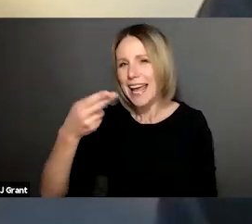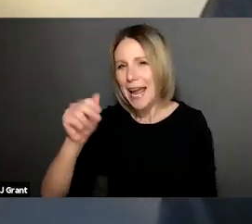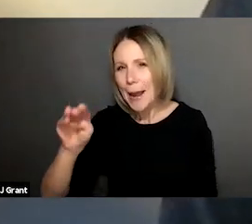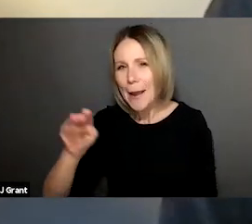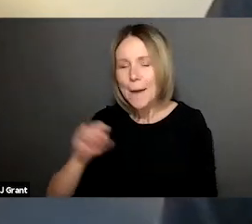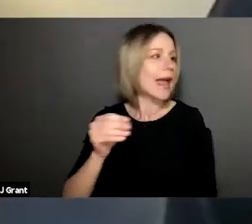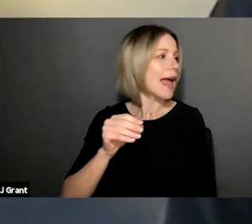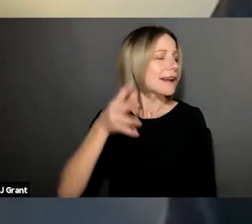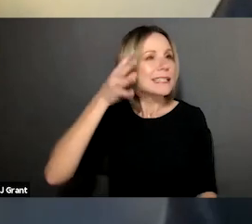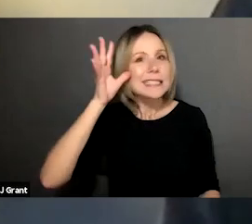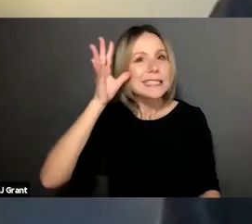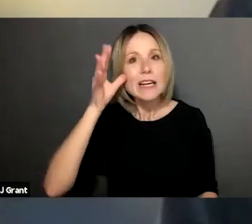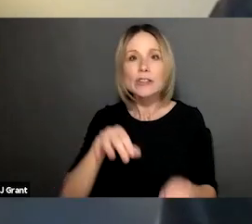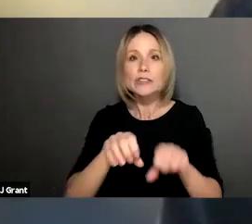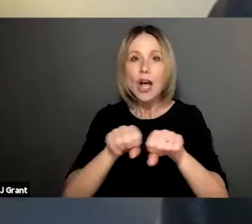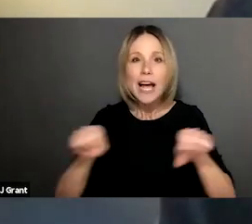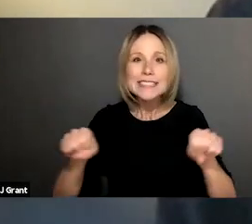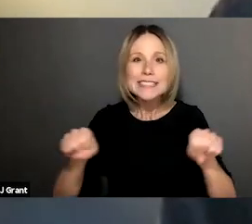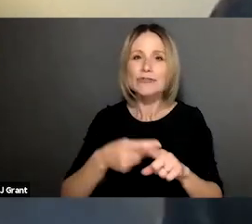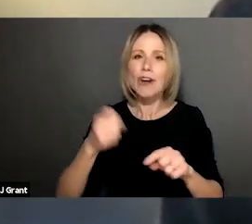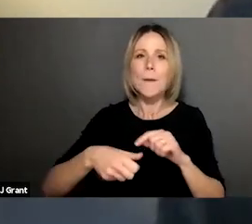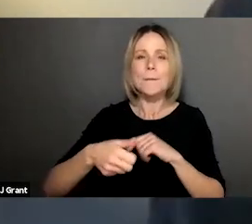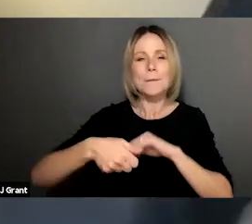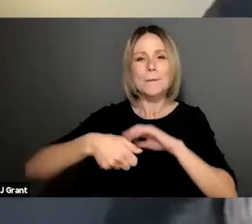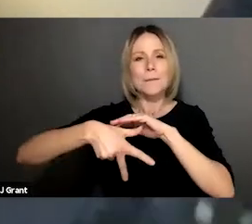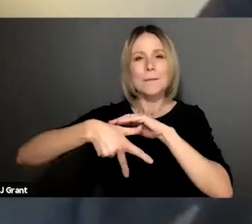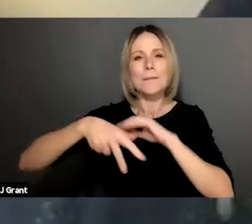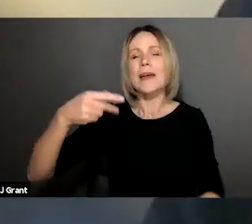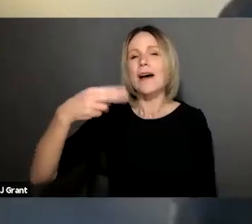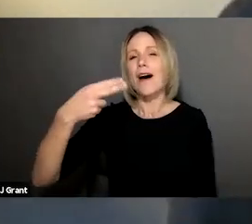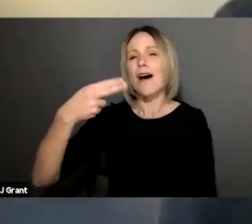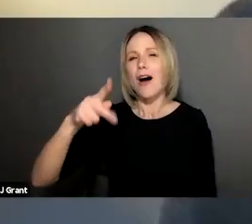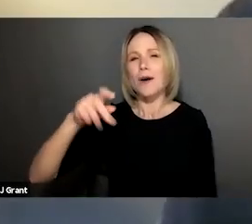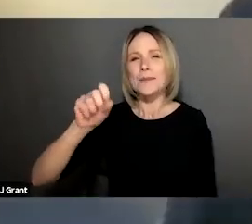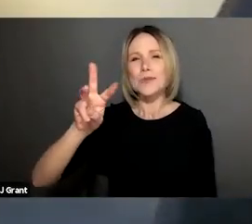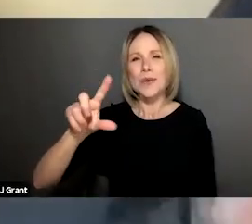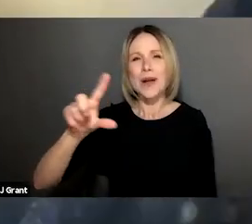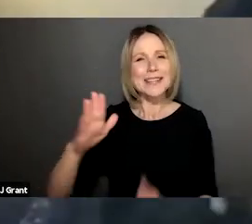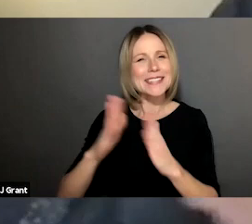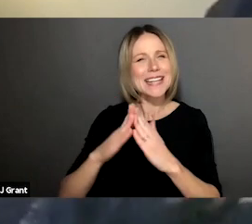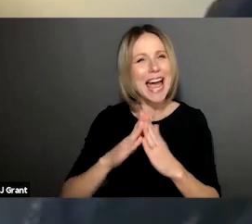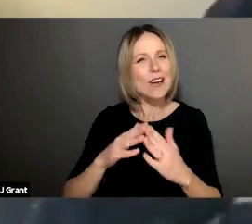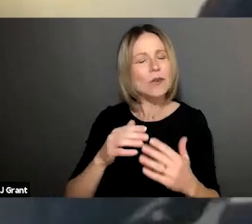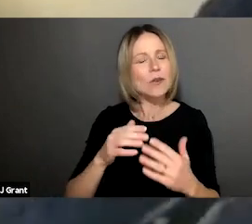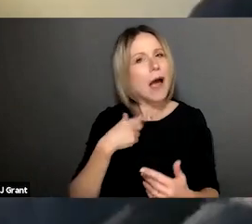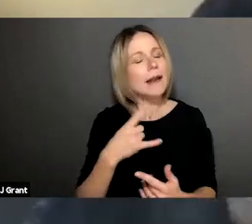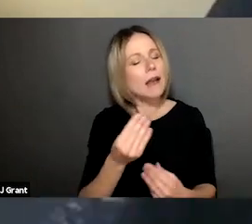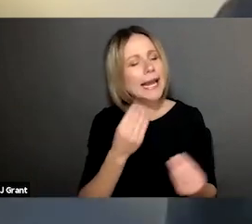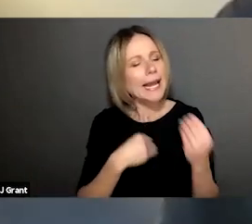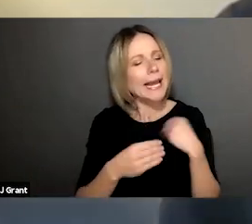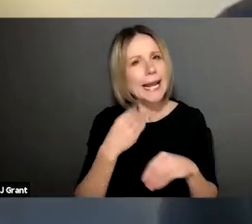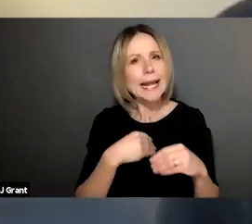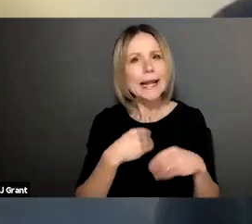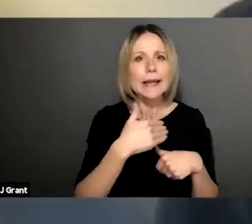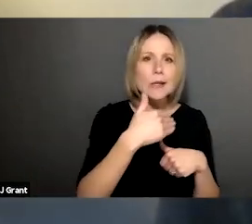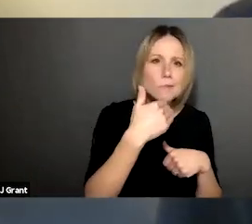town of Harpswell. And I thought to myself as I ate these three things, all from a kind of